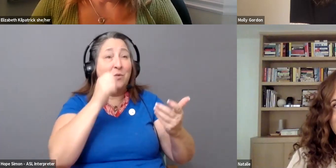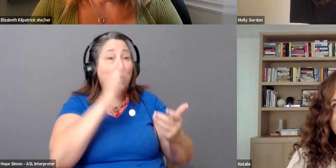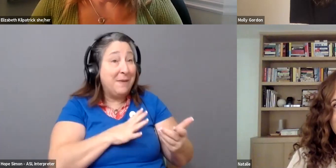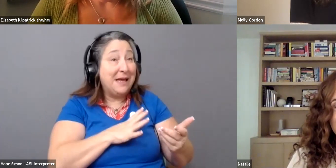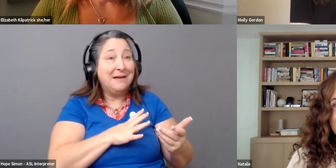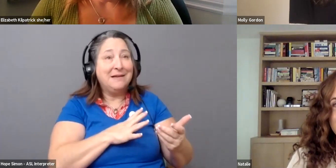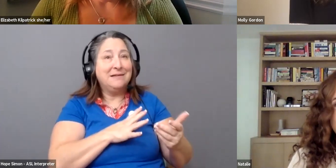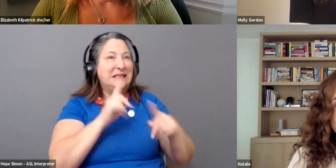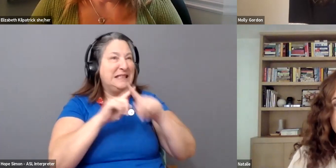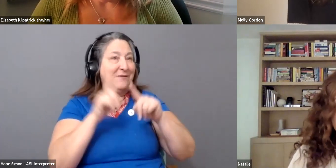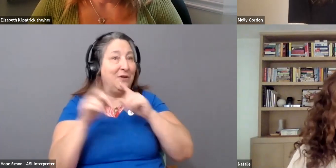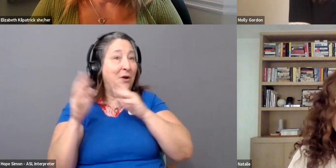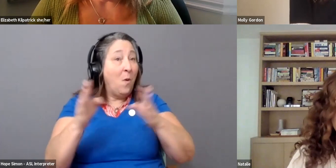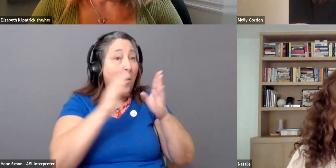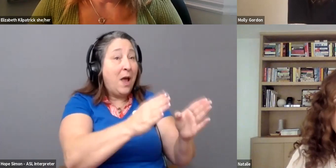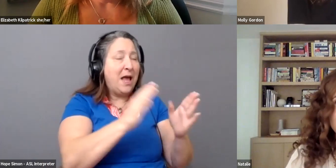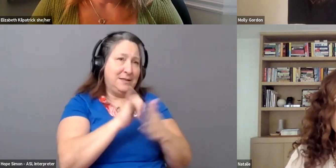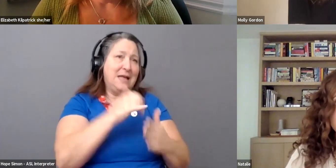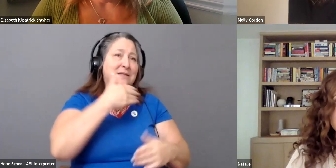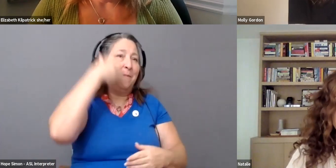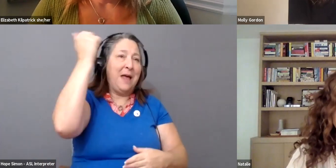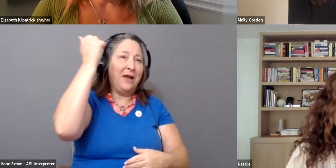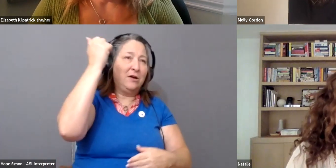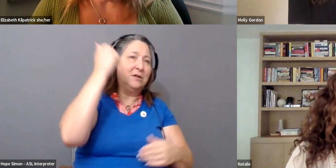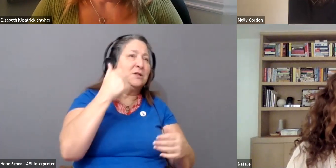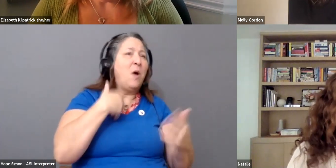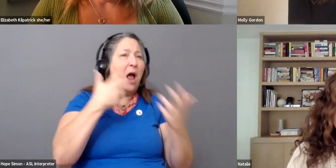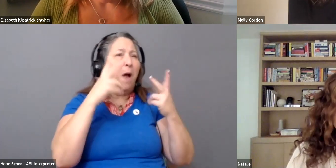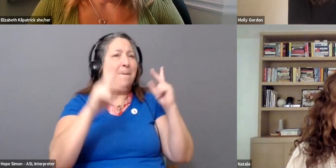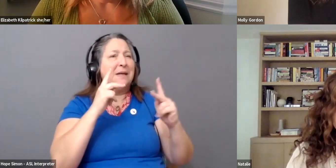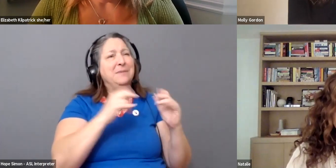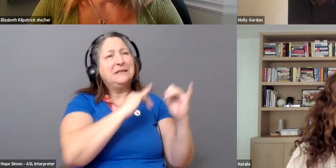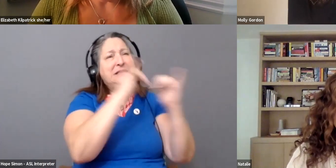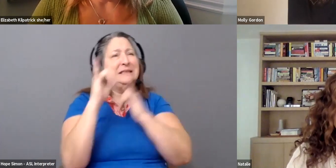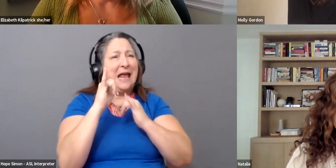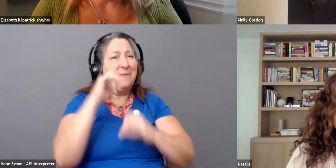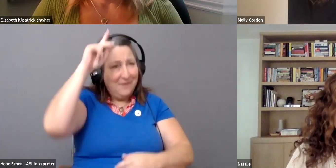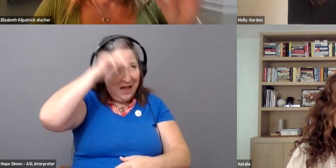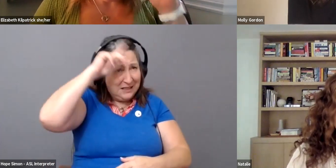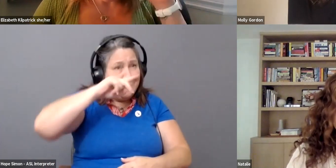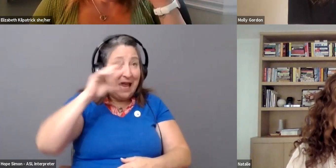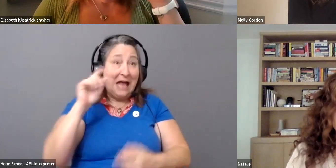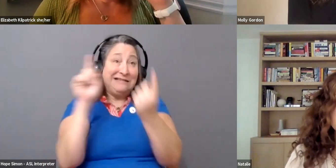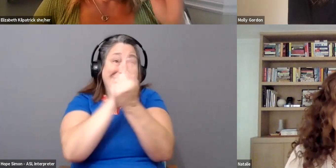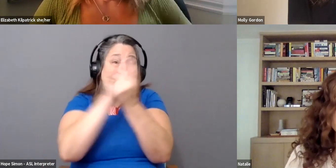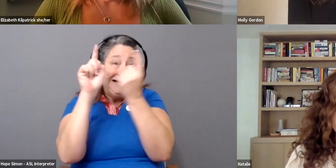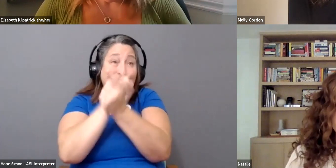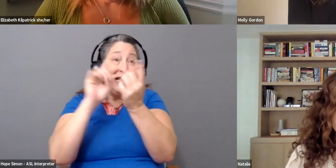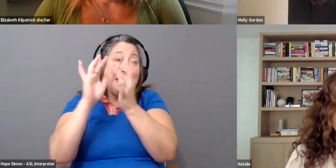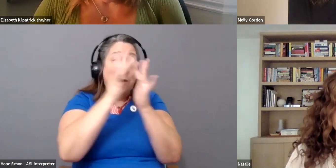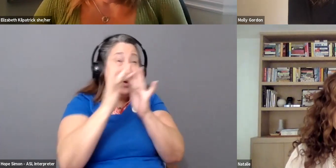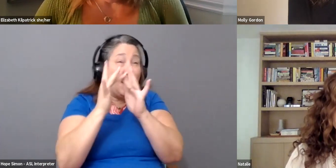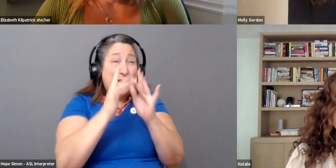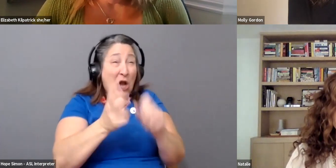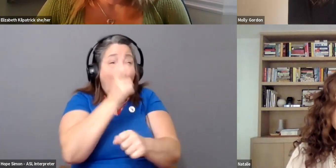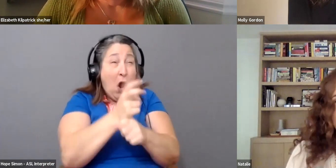of, hopefully we have people with that philosophy. And networking is, you know, it's hard, but